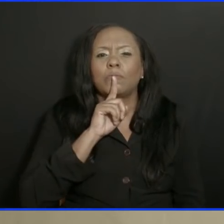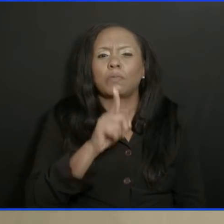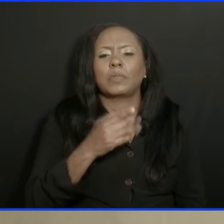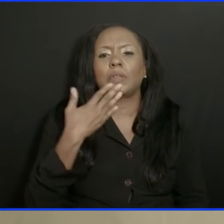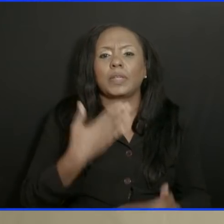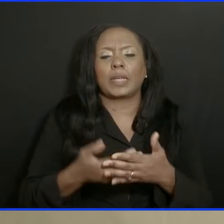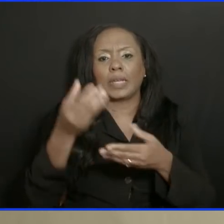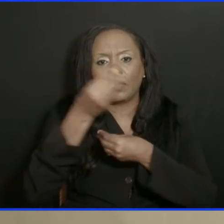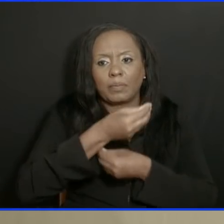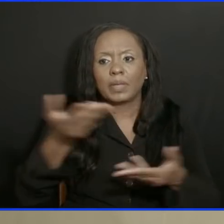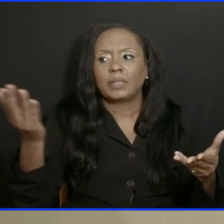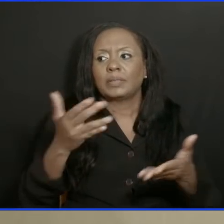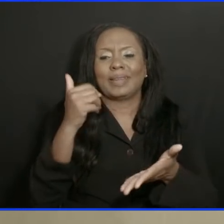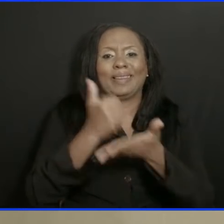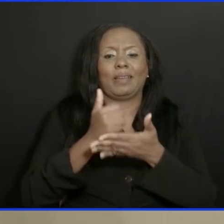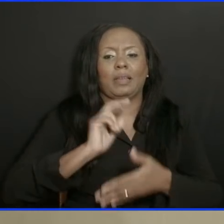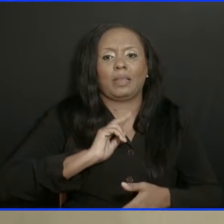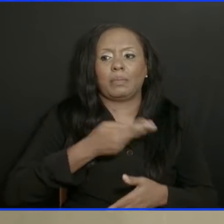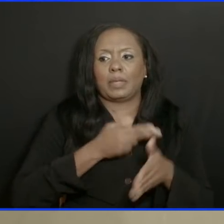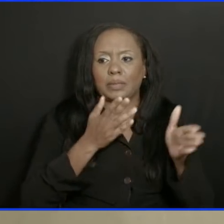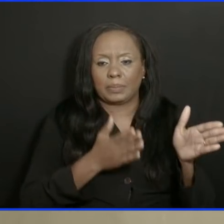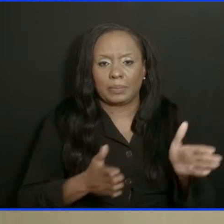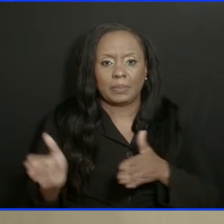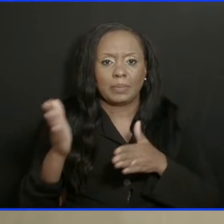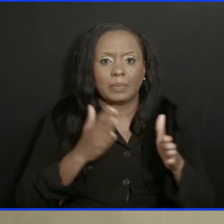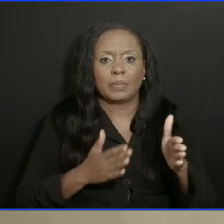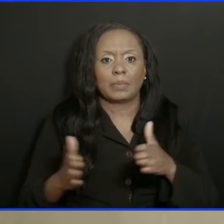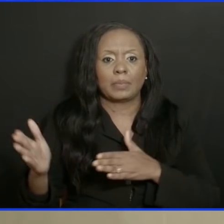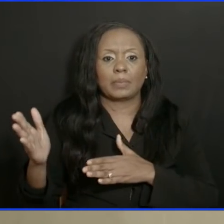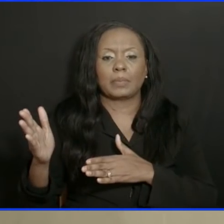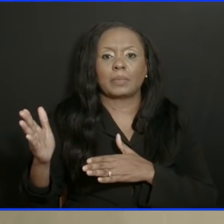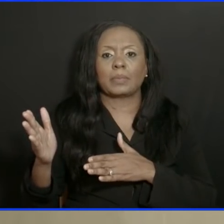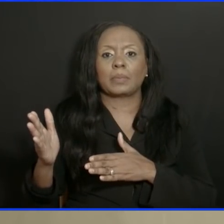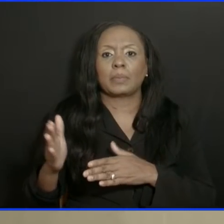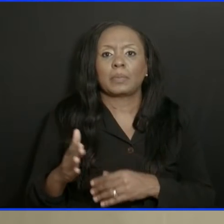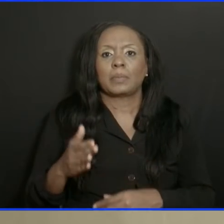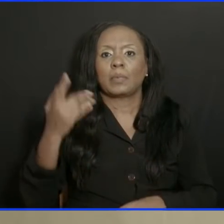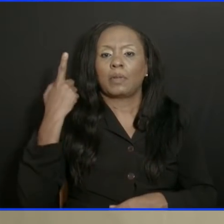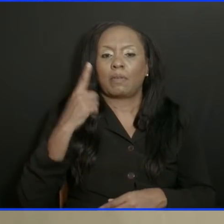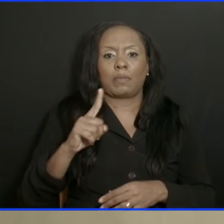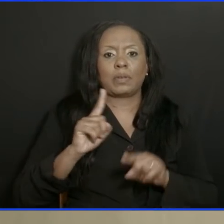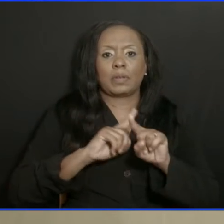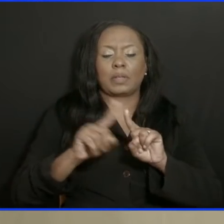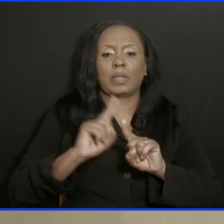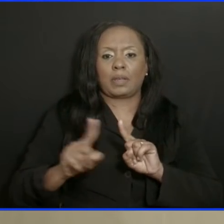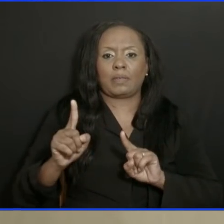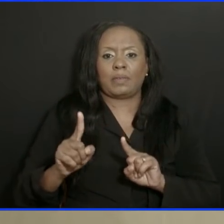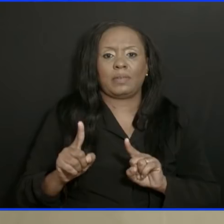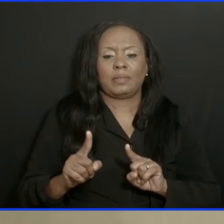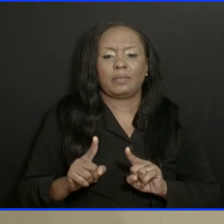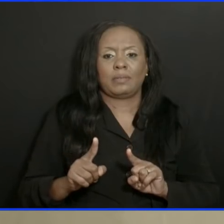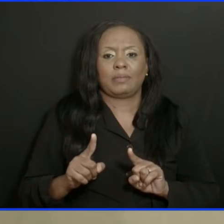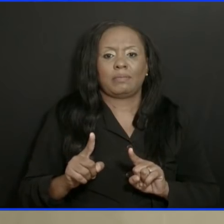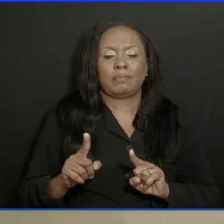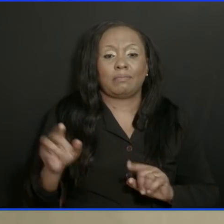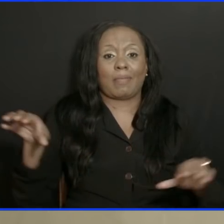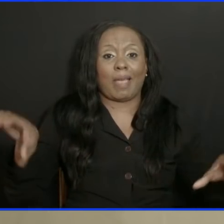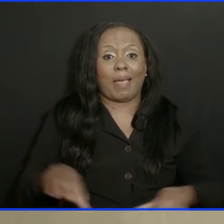continue the planning process and even the implementation of activities to mitigate against the impact